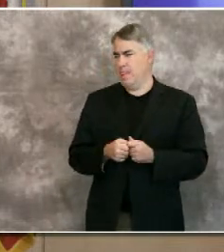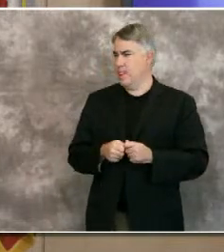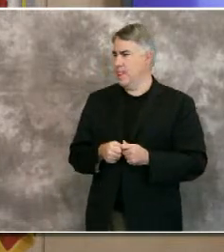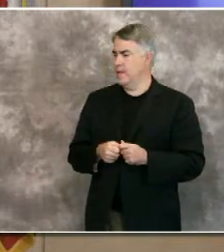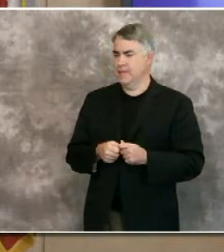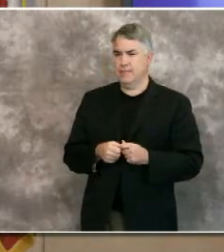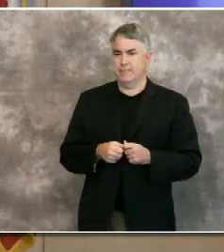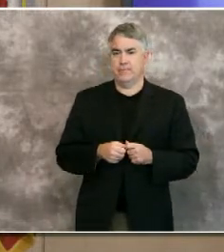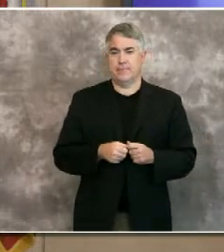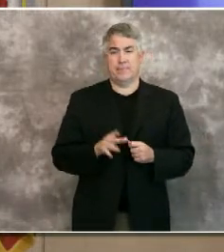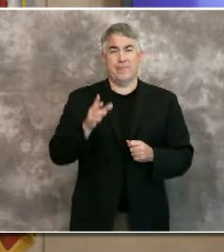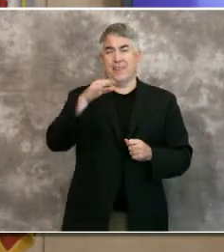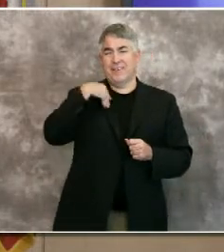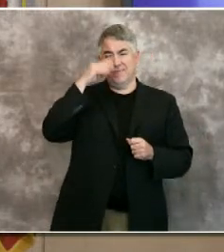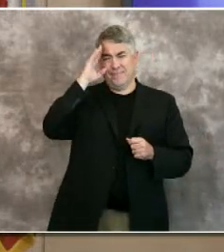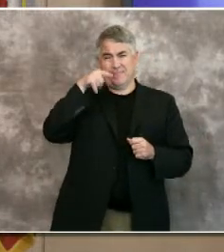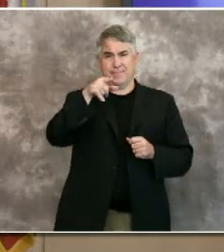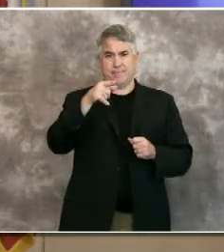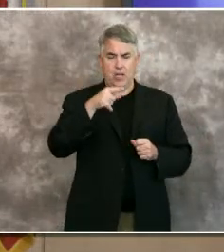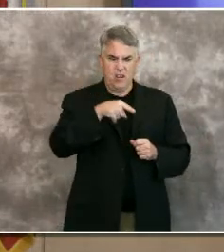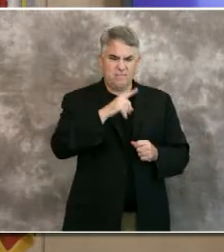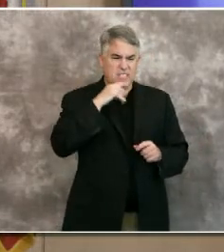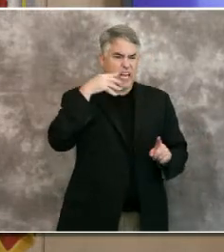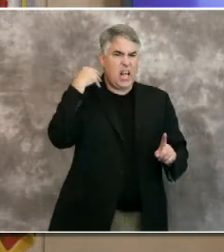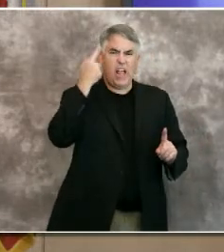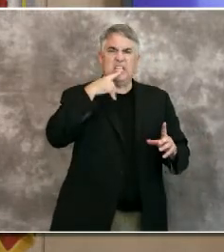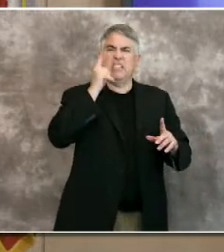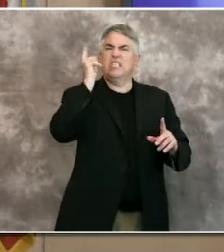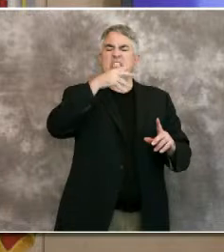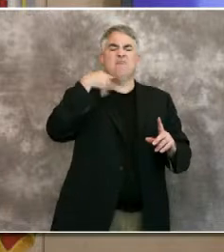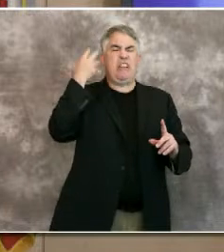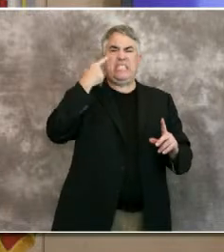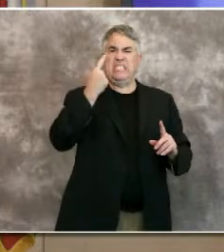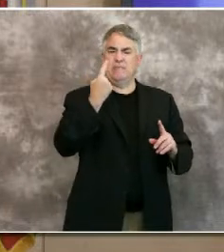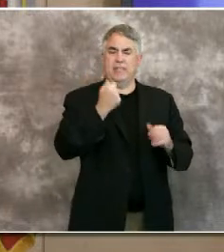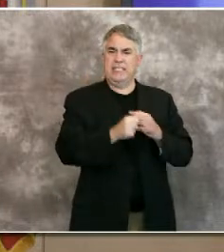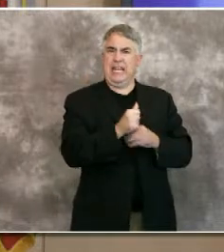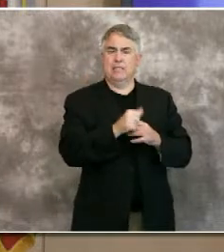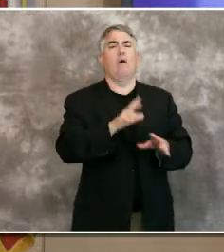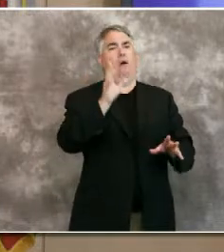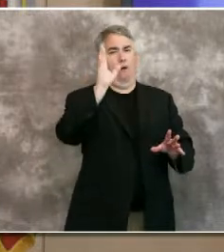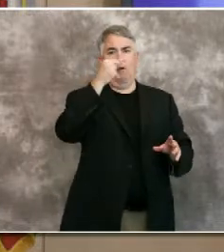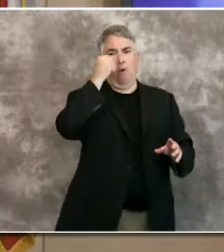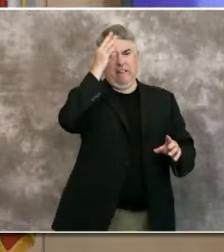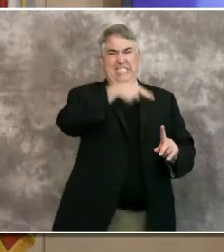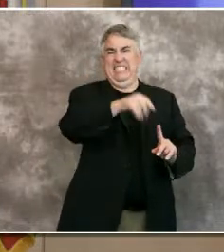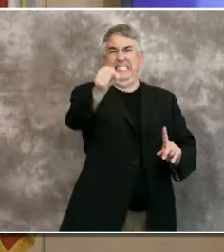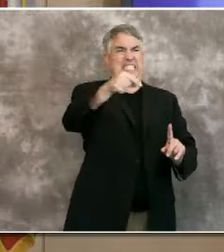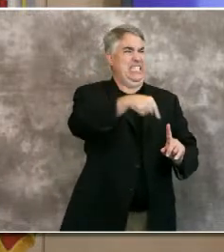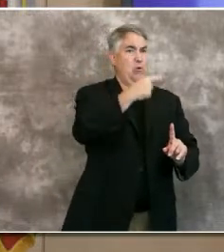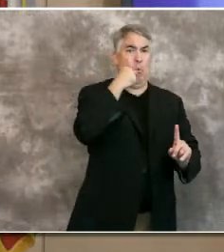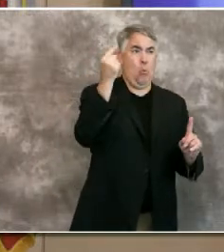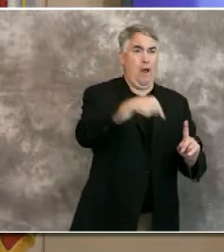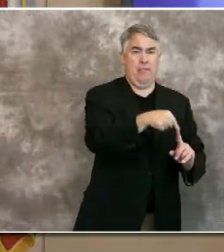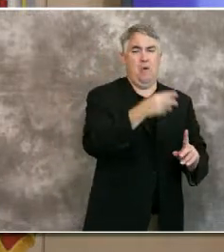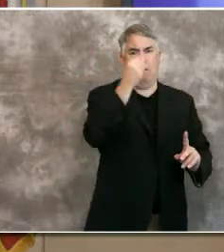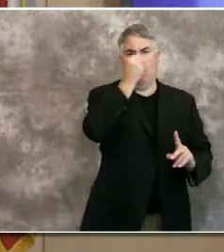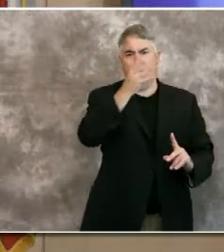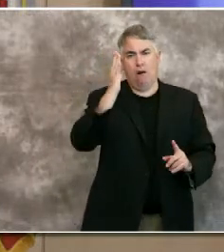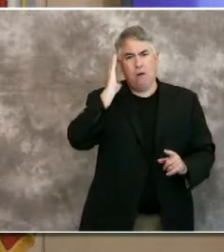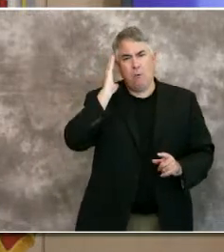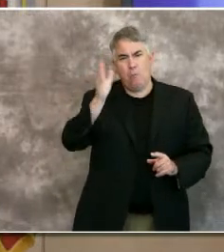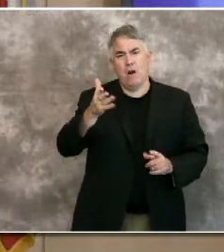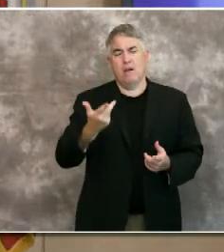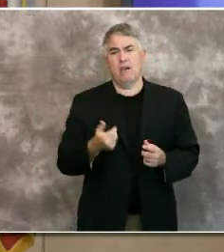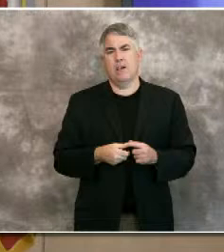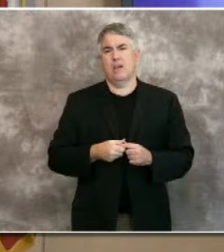public, that information will be shared appropriately, but we also have to preserve the integrity of our ability to have cooperation and engagement in